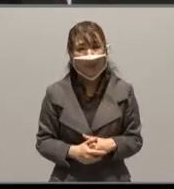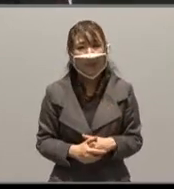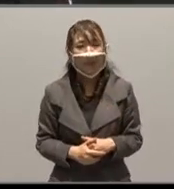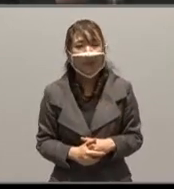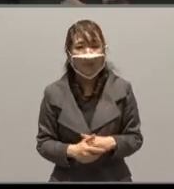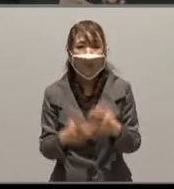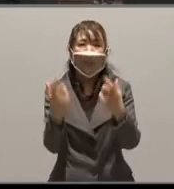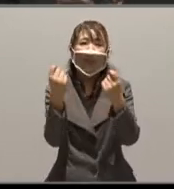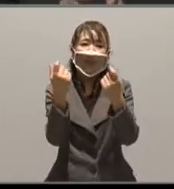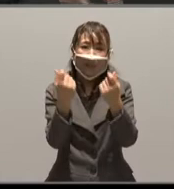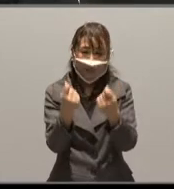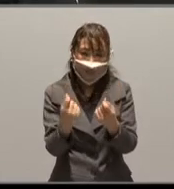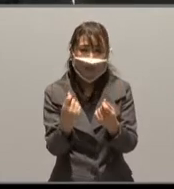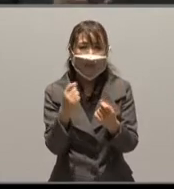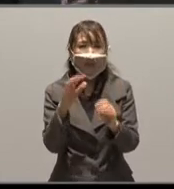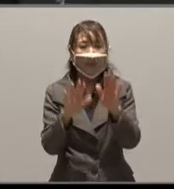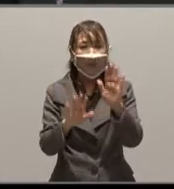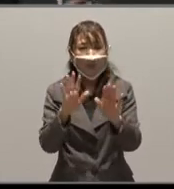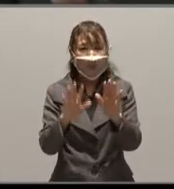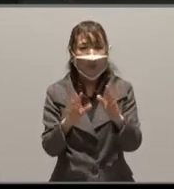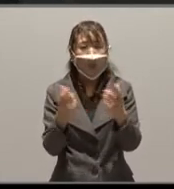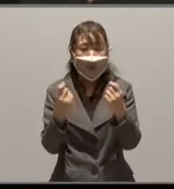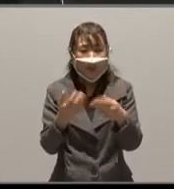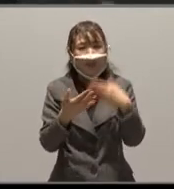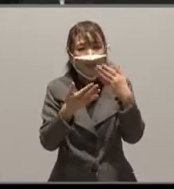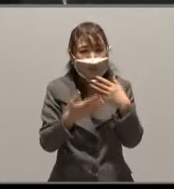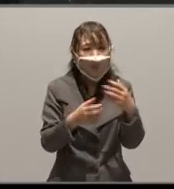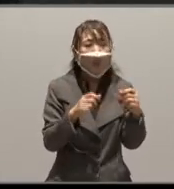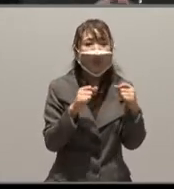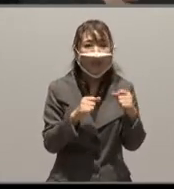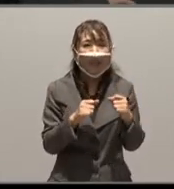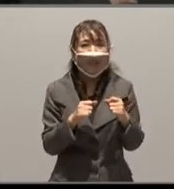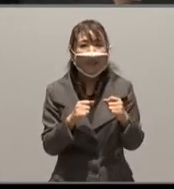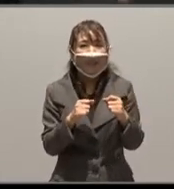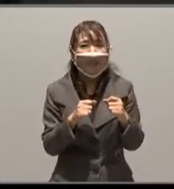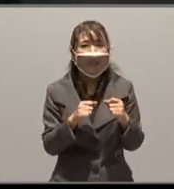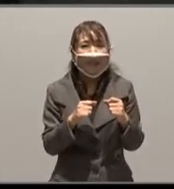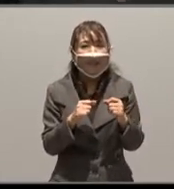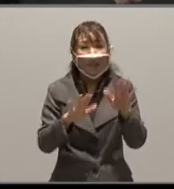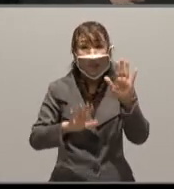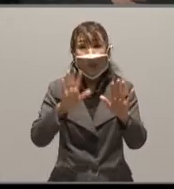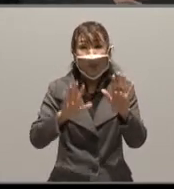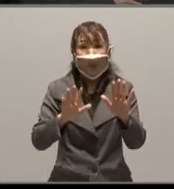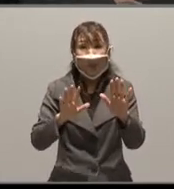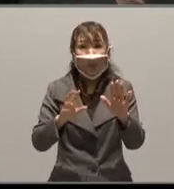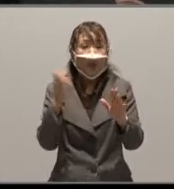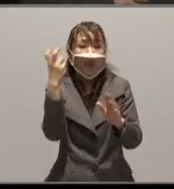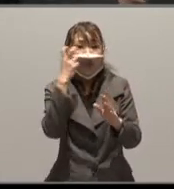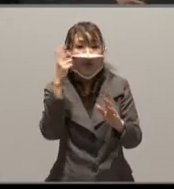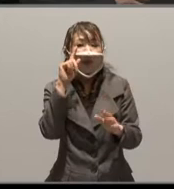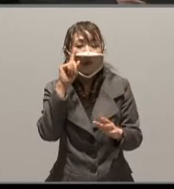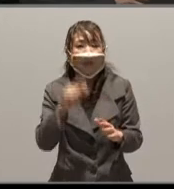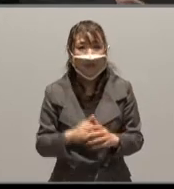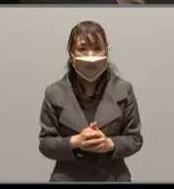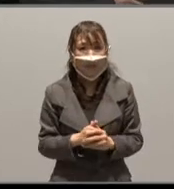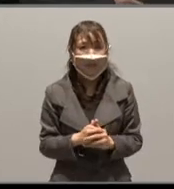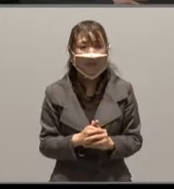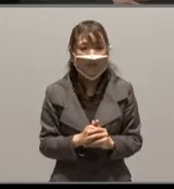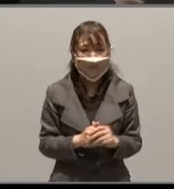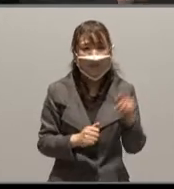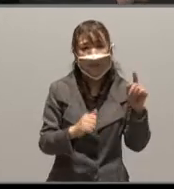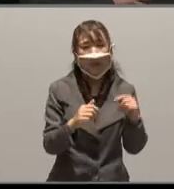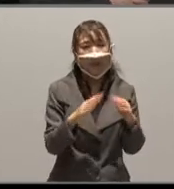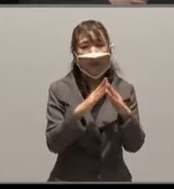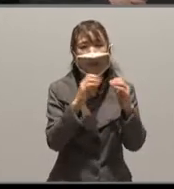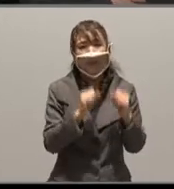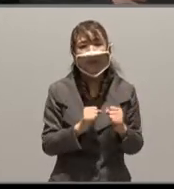bathing. We are comparing the forest bathing and the urban tourism, and only the environment is different